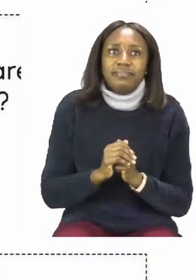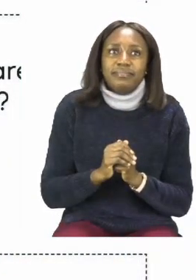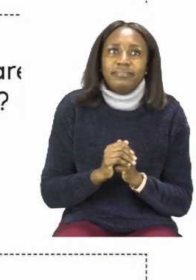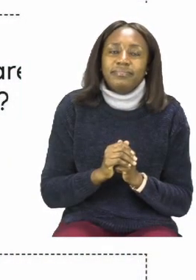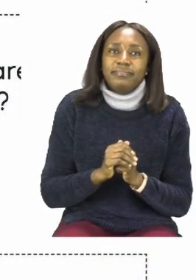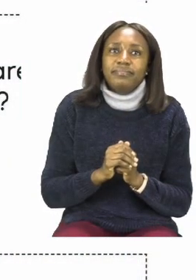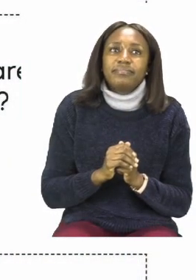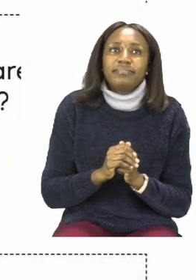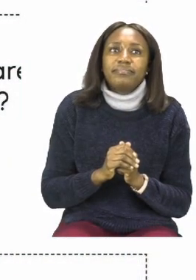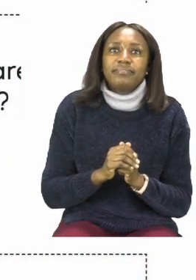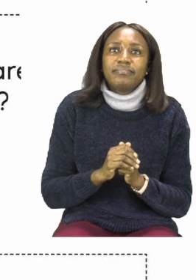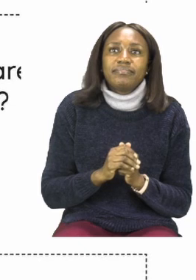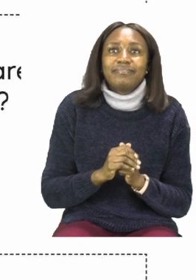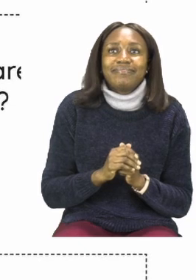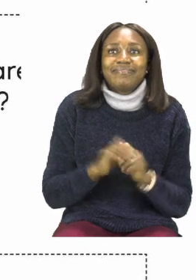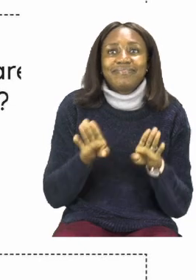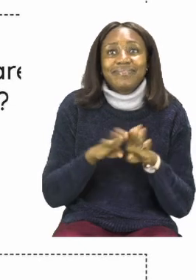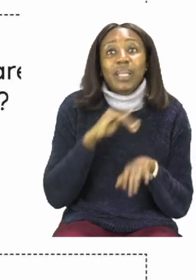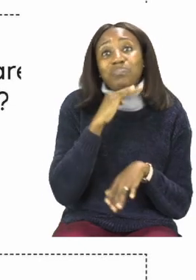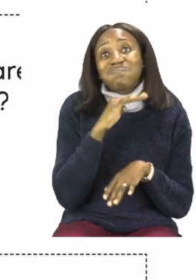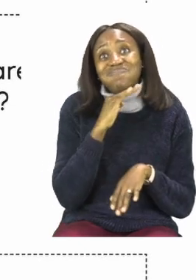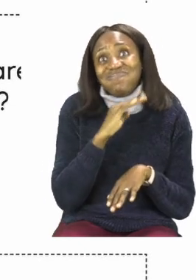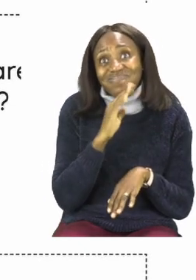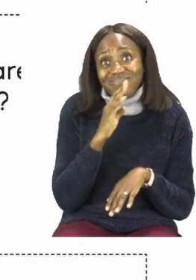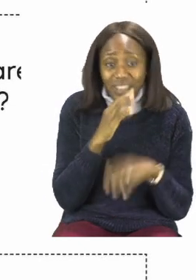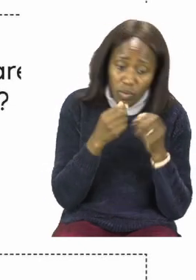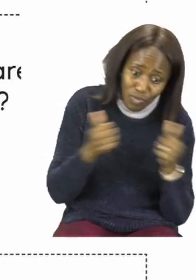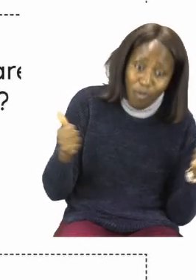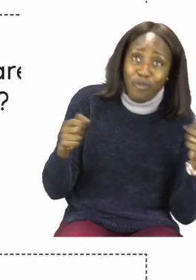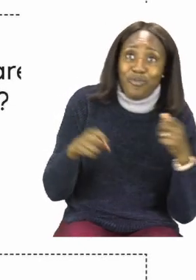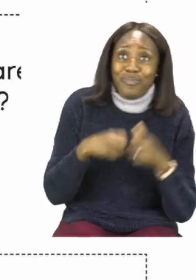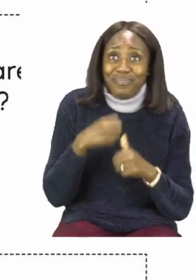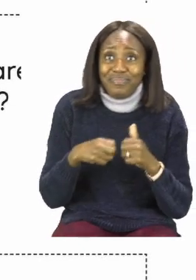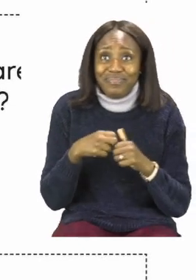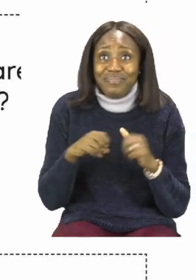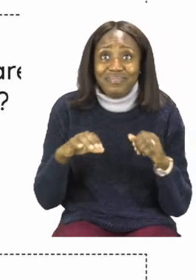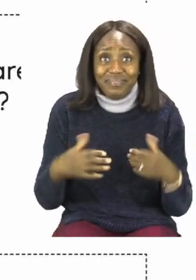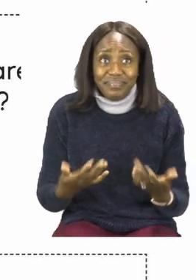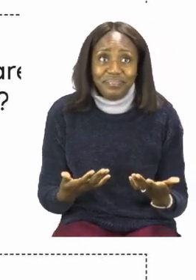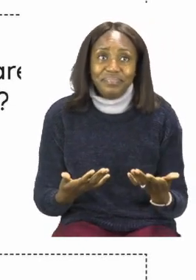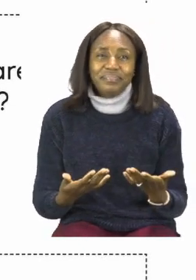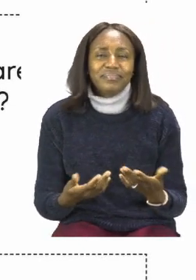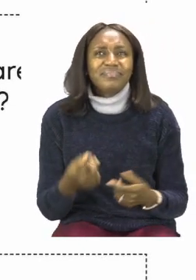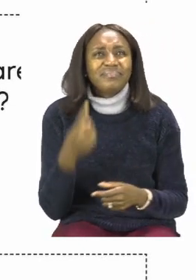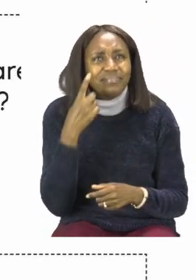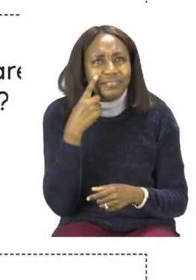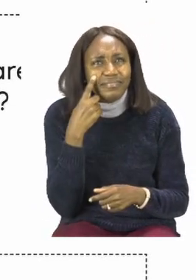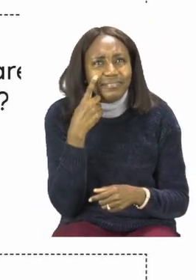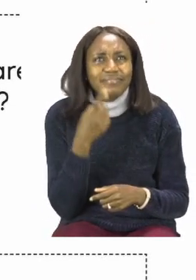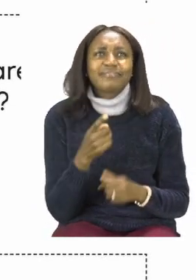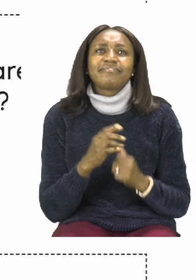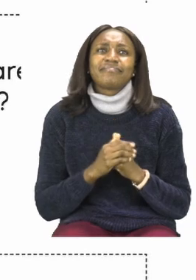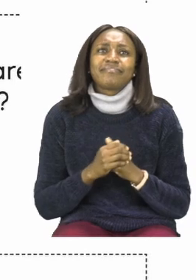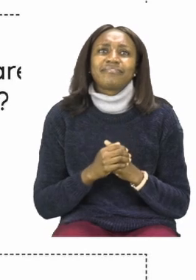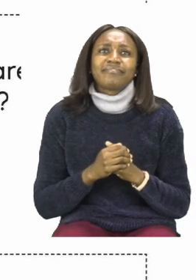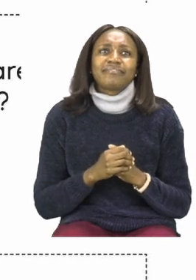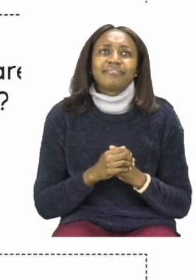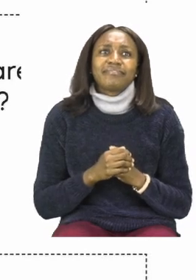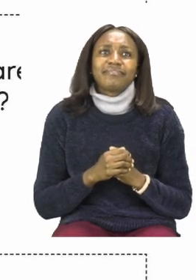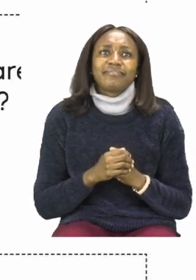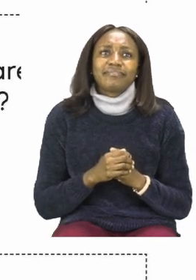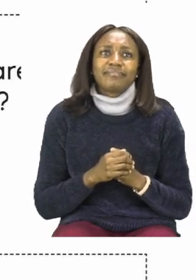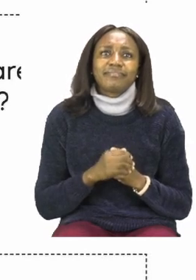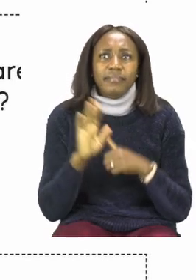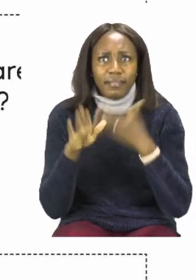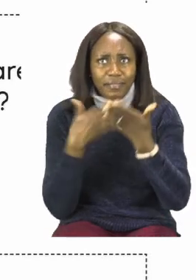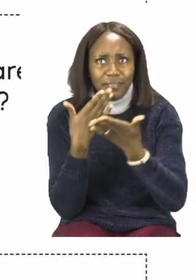doing the story sums. Now the problem solving sums that you can see all have pictures to help us.